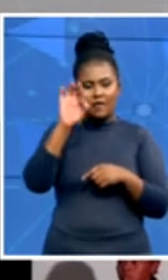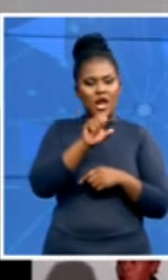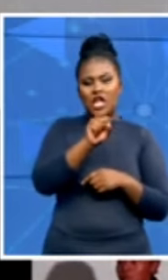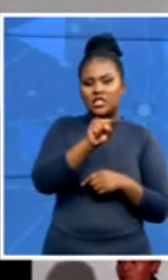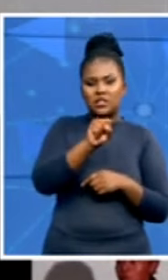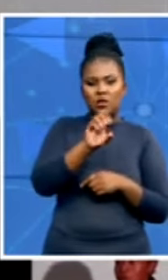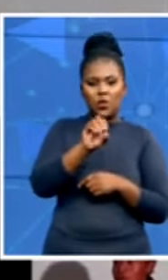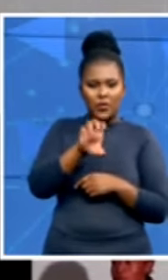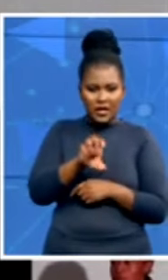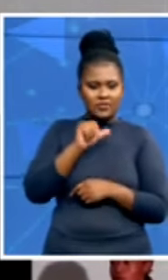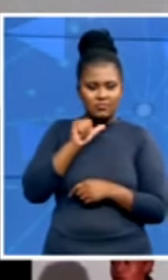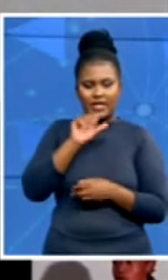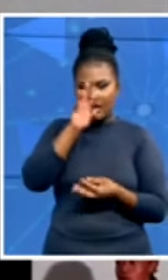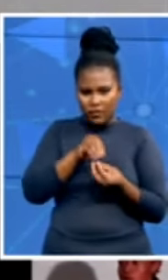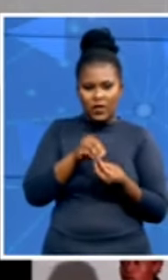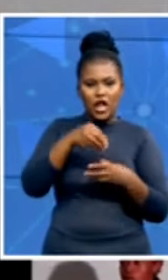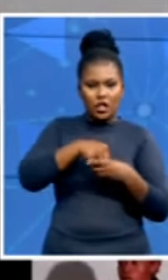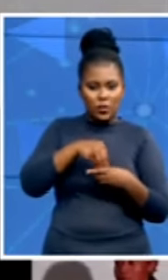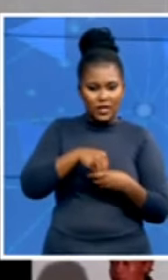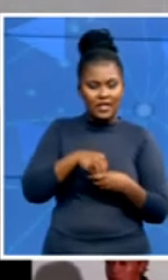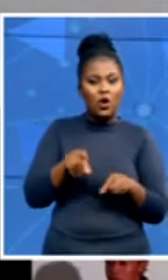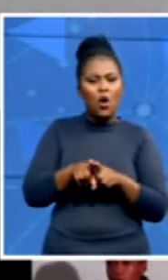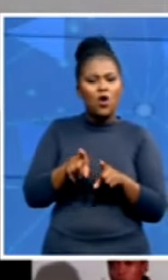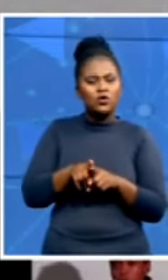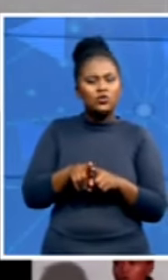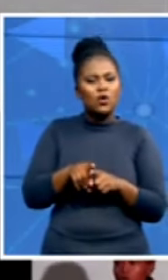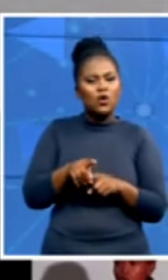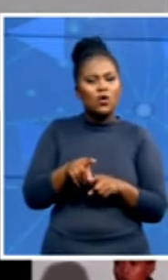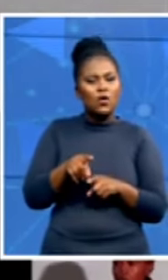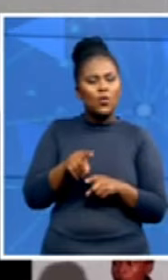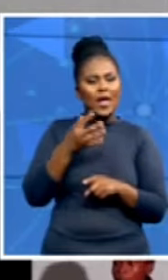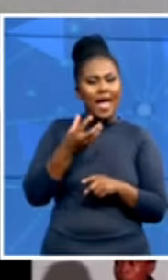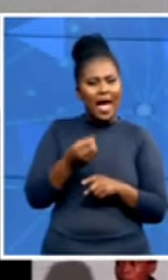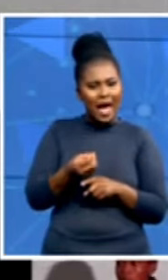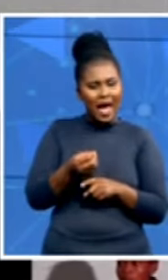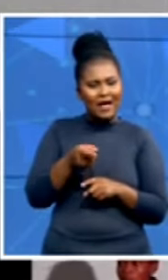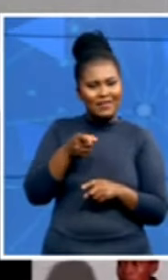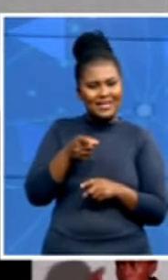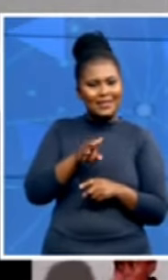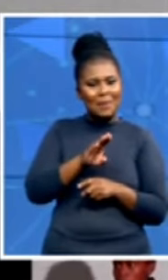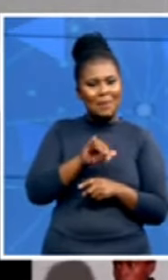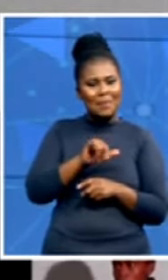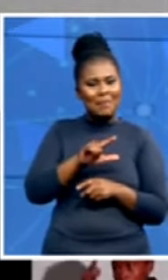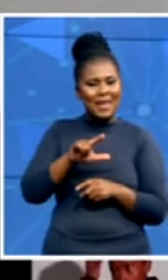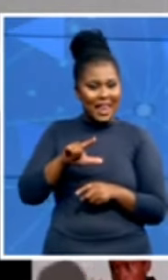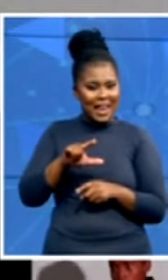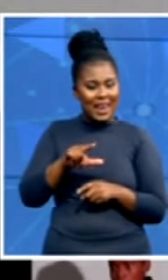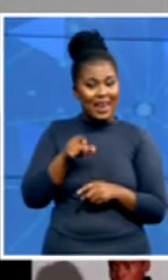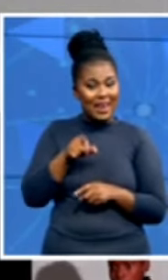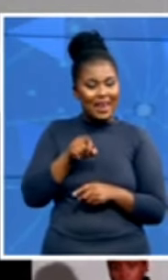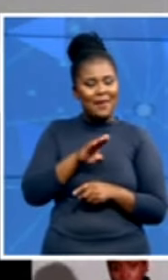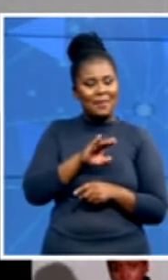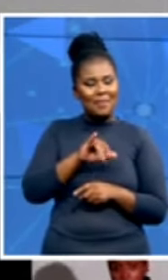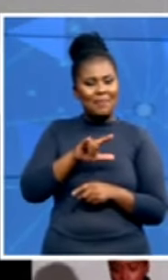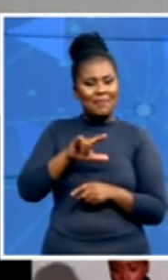And I'm also noting that there is this procurement bill, which you mentioned, which is going to be obviously looking at